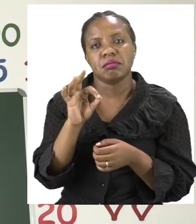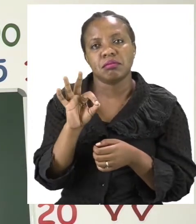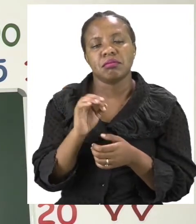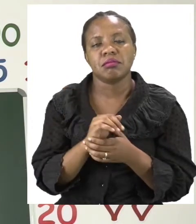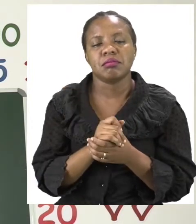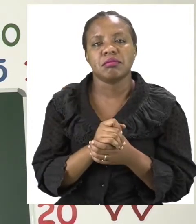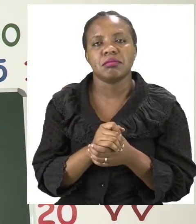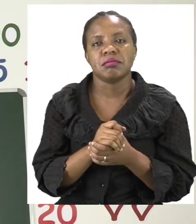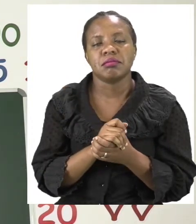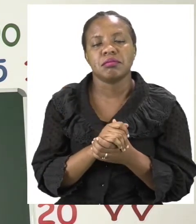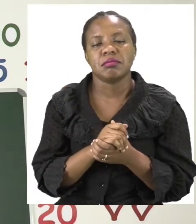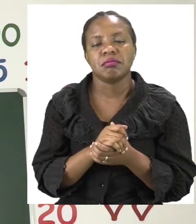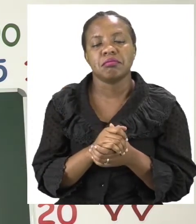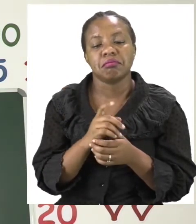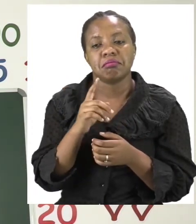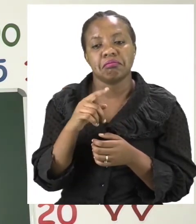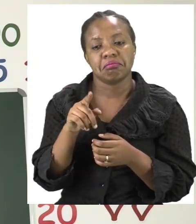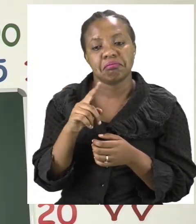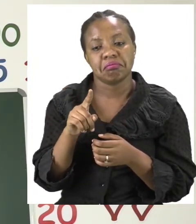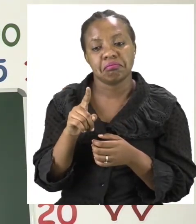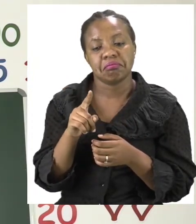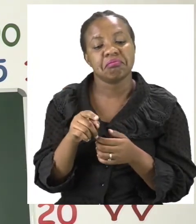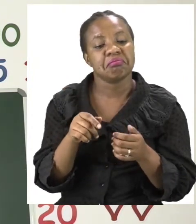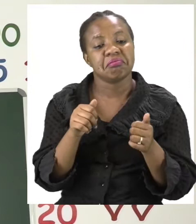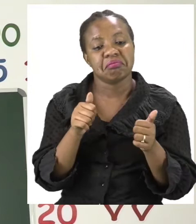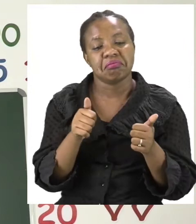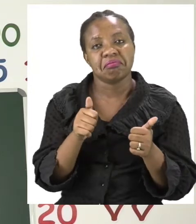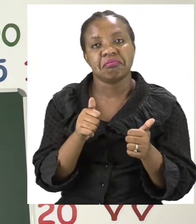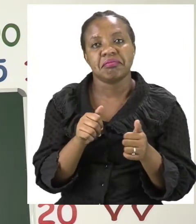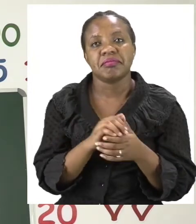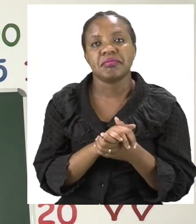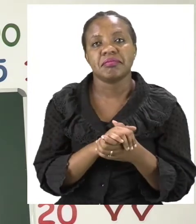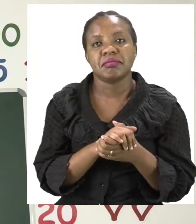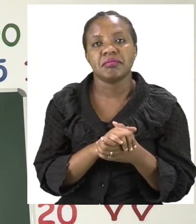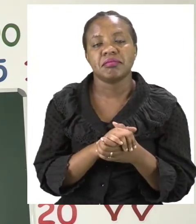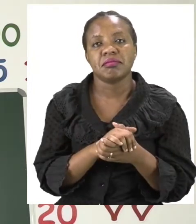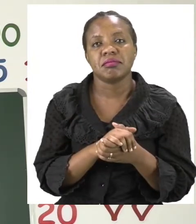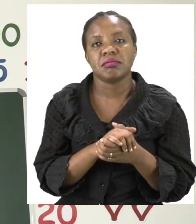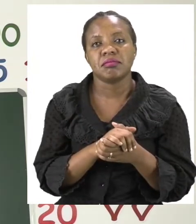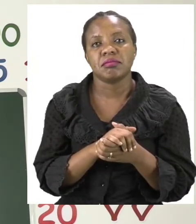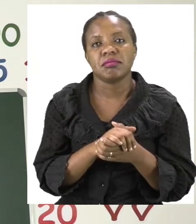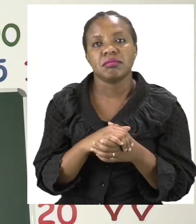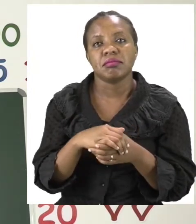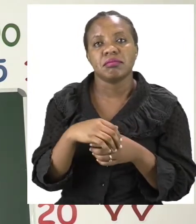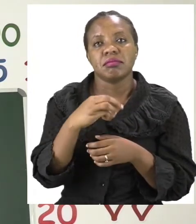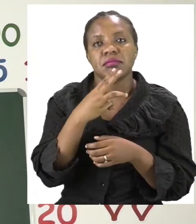79. If you got the same answer, good job. Now the next one says